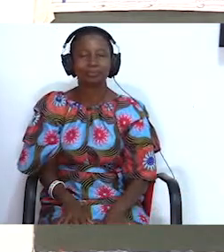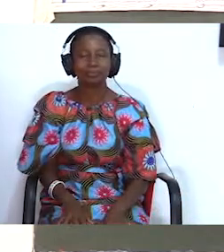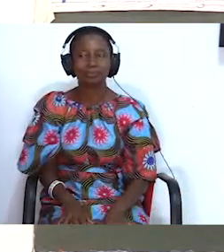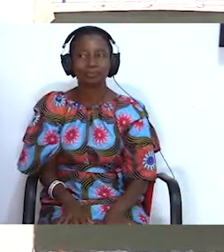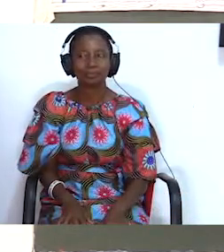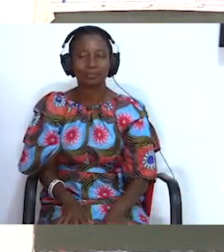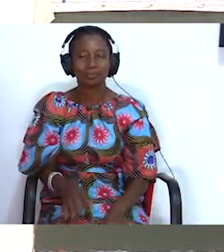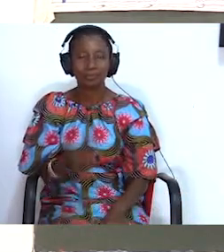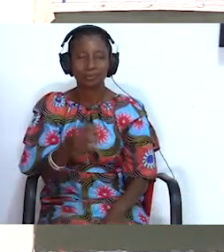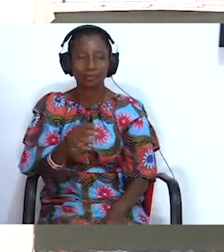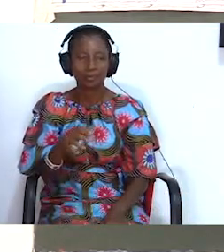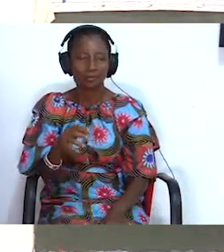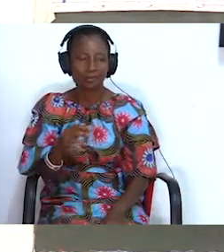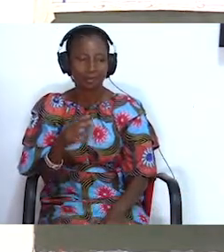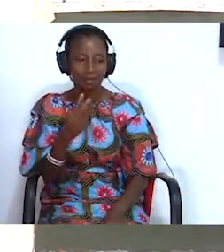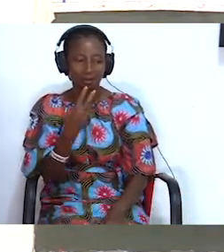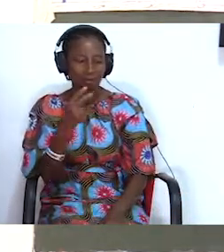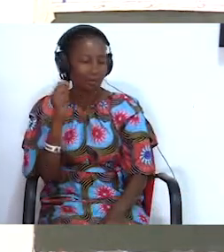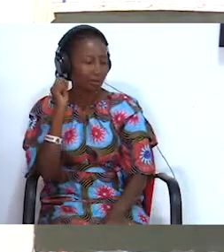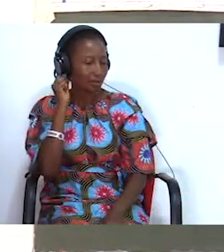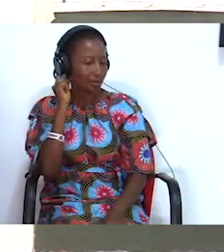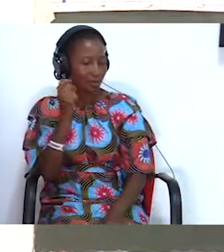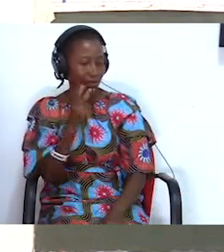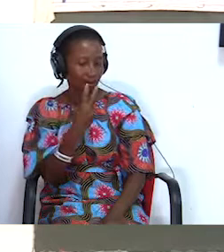ah, ants."